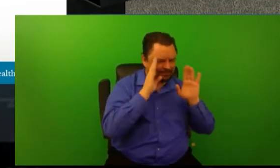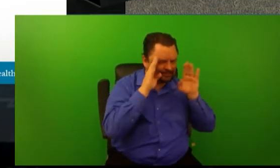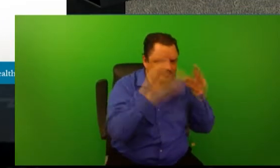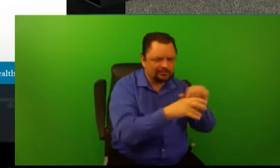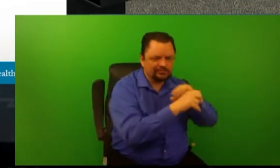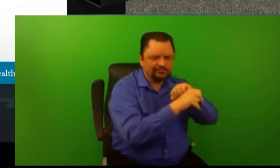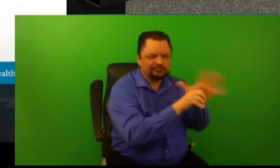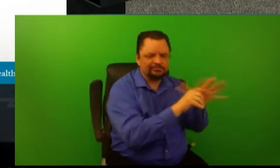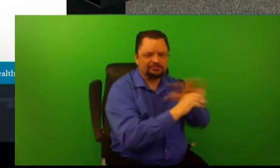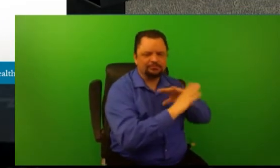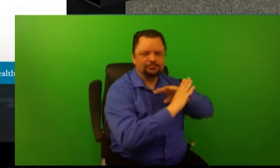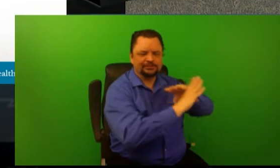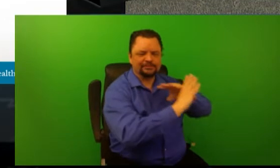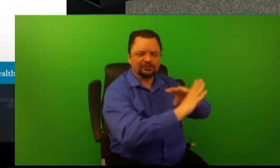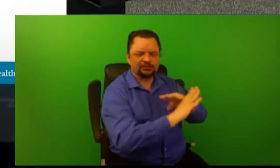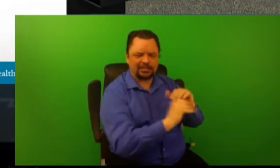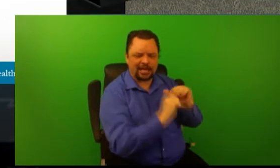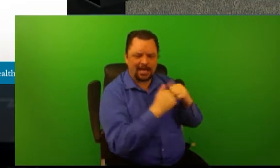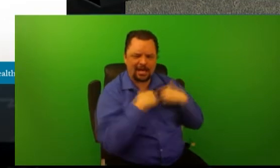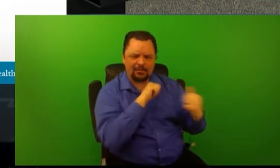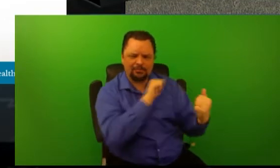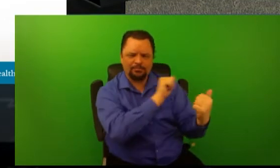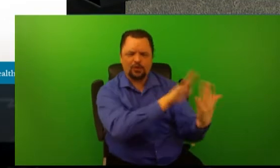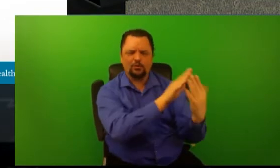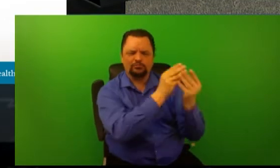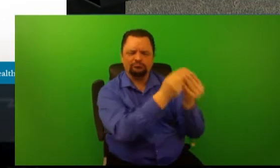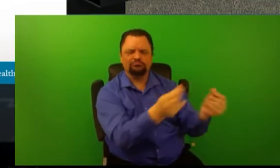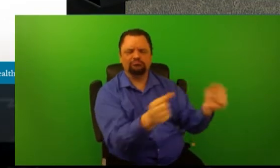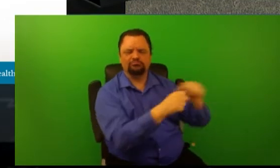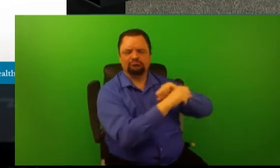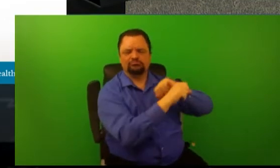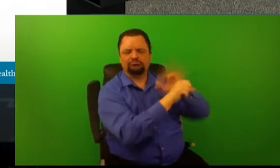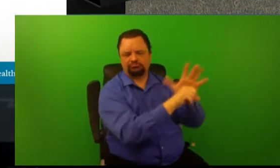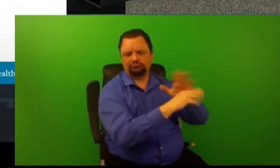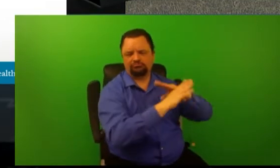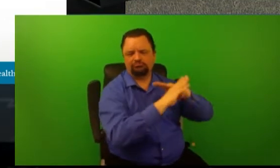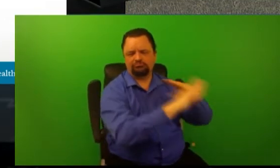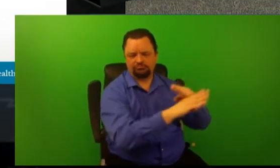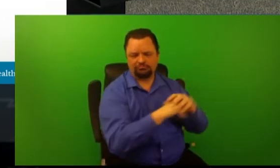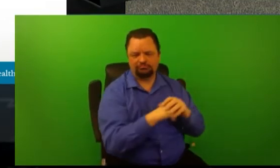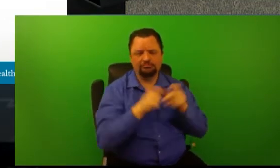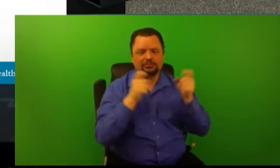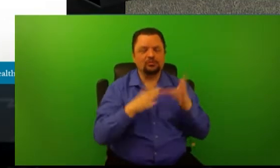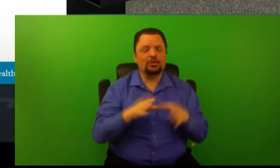And I would like to ask our medical director, Dr. Urbina, to speak to some of that, please.